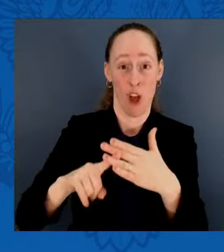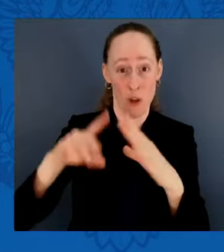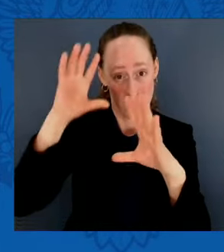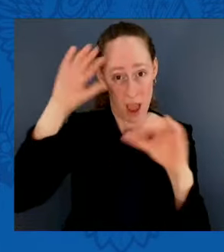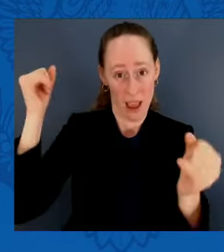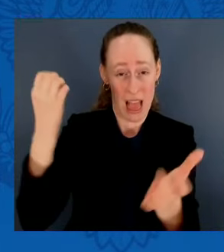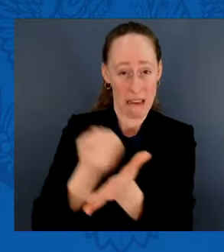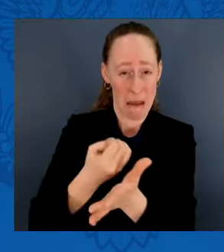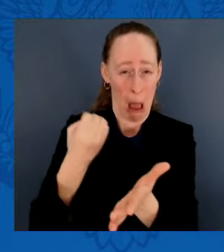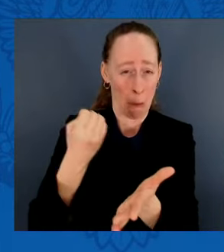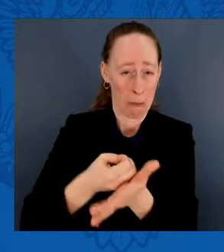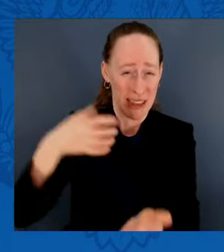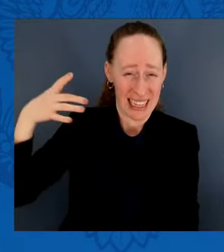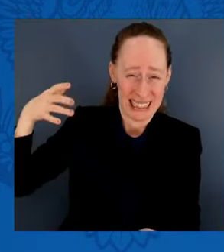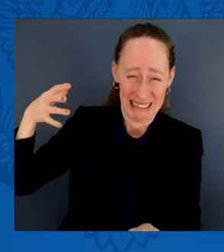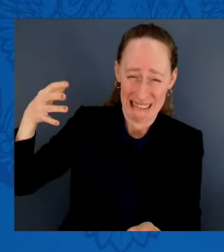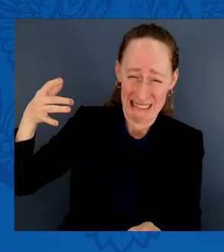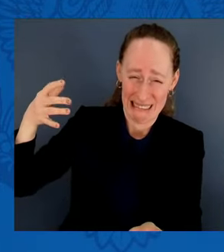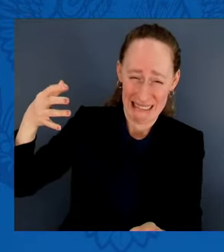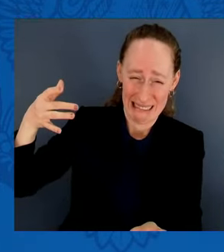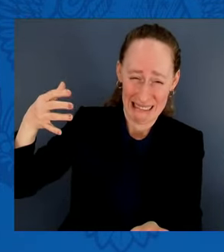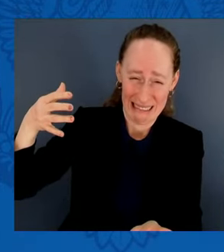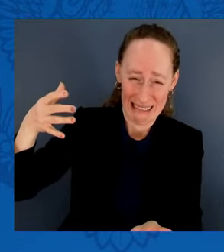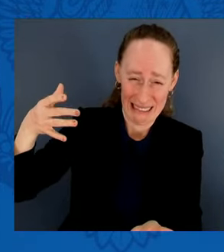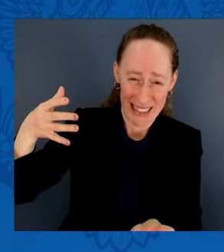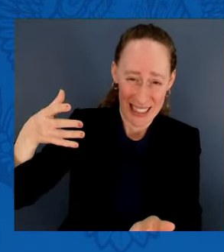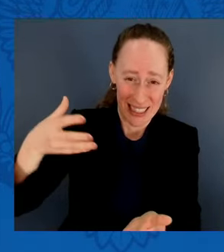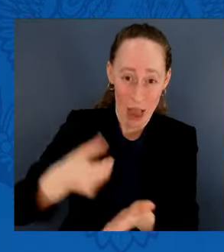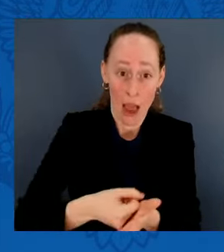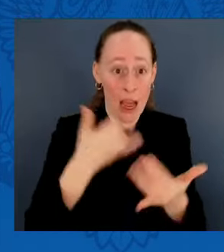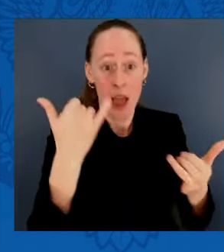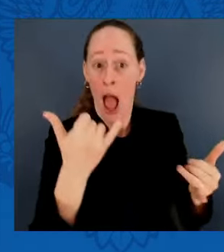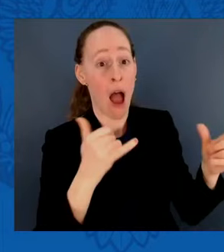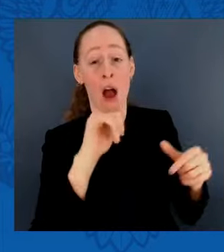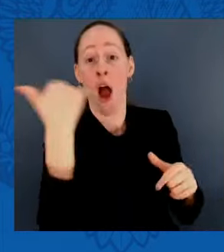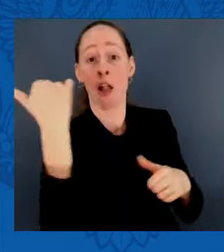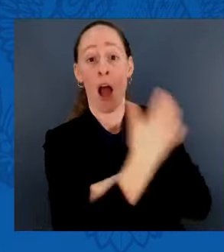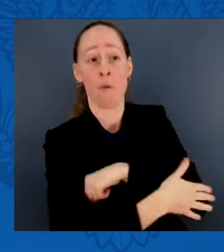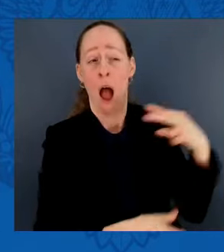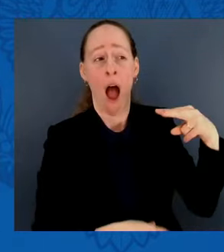just 3 years, a record, a record.